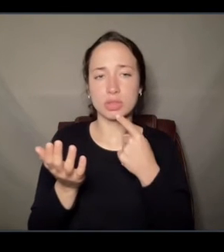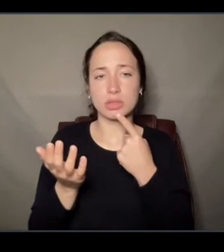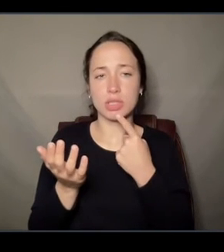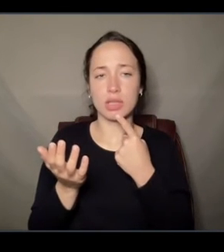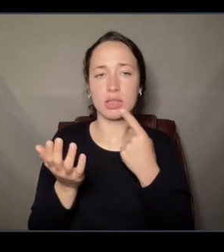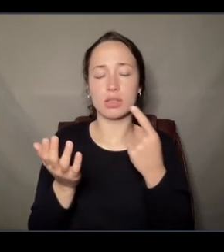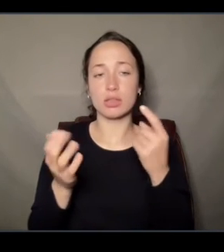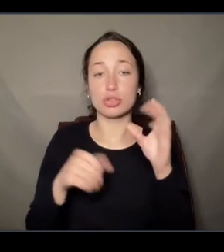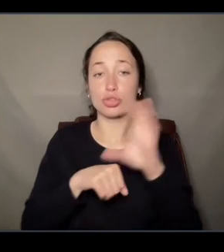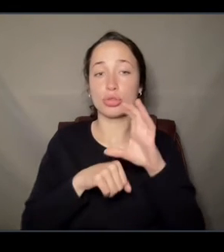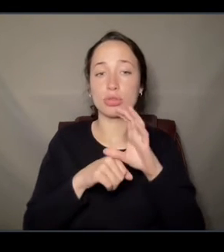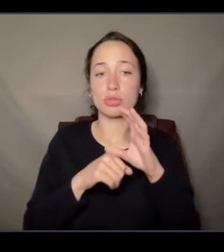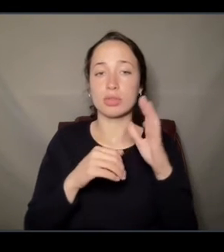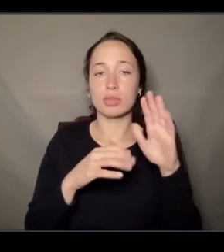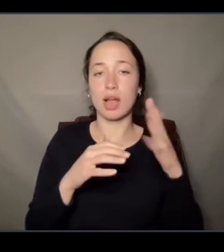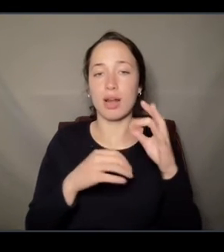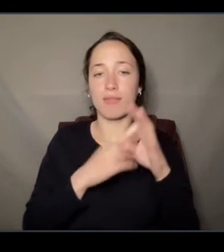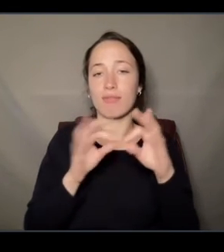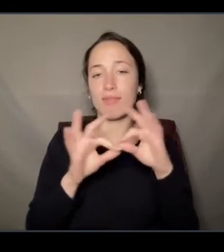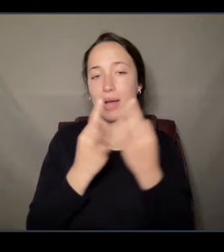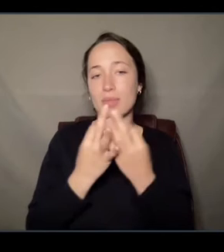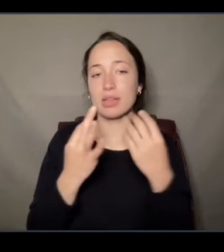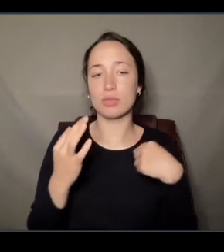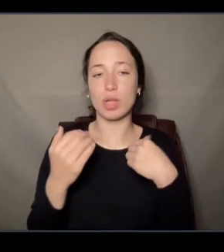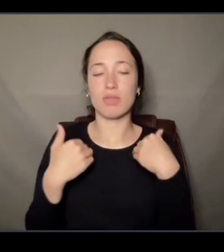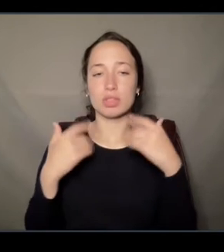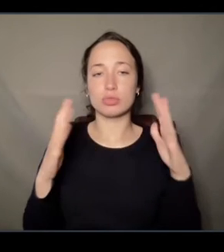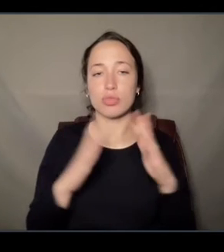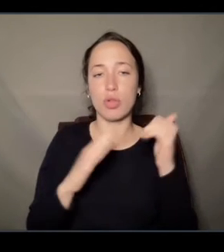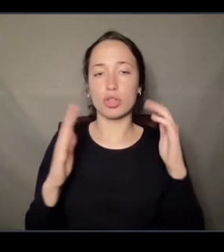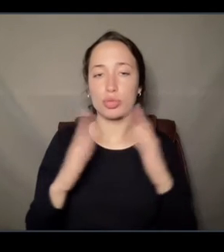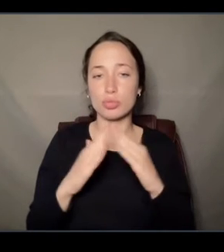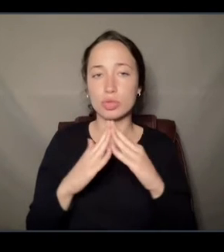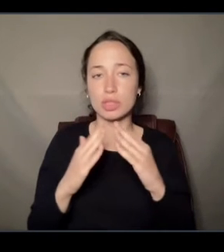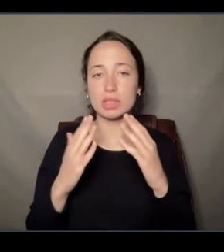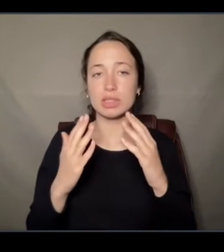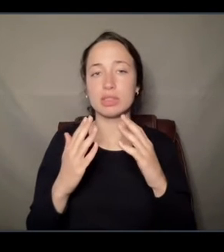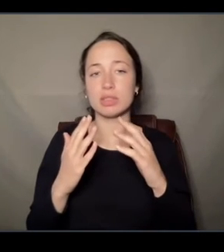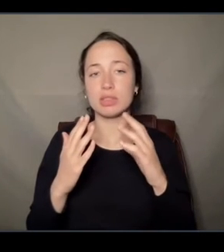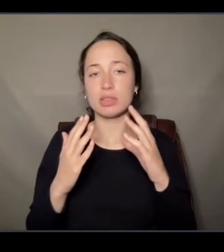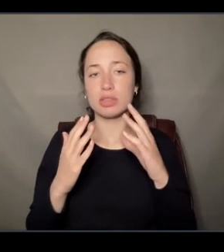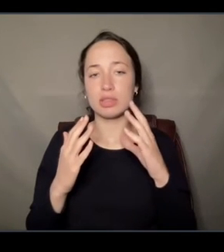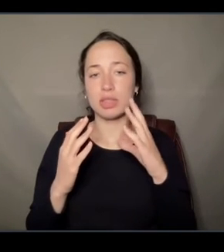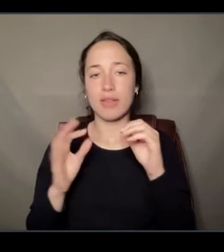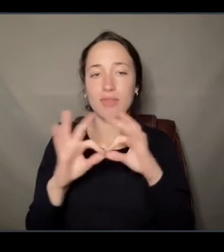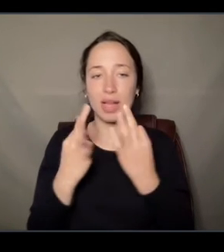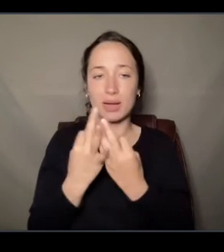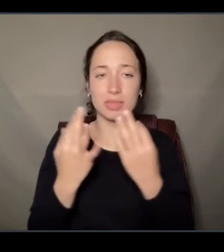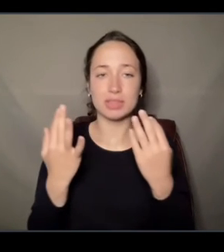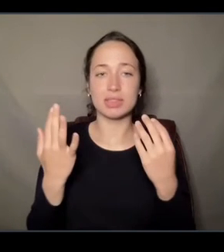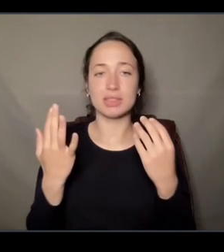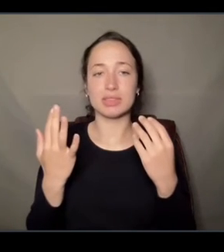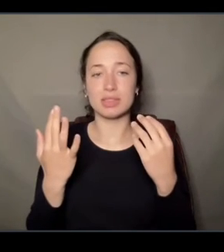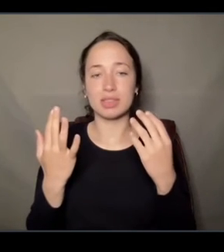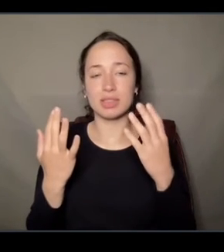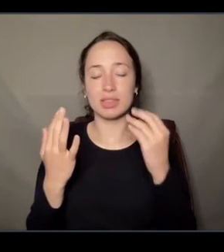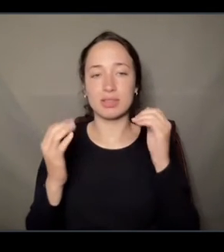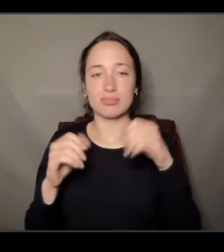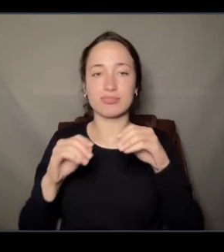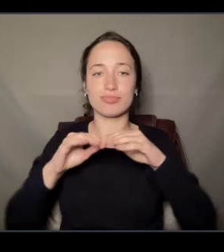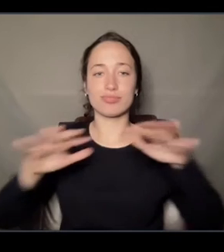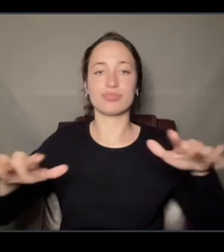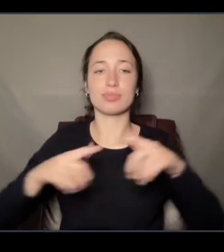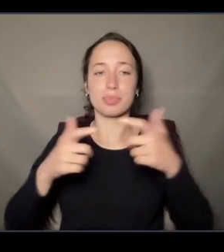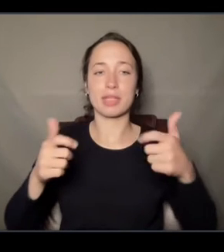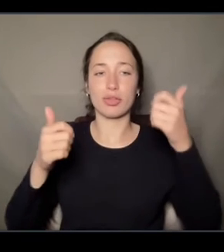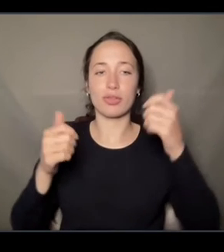like you said about the church being a kind of family, we have these like smaller communities and families, and that